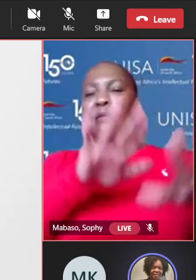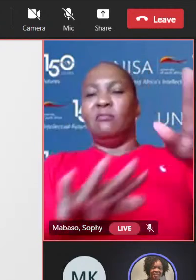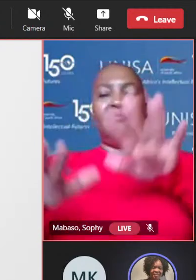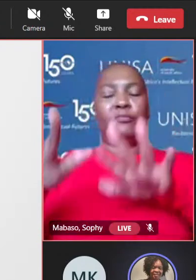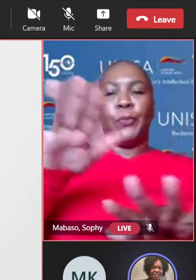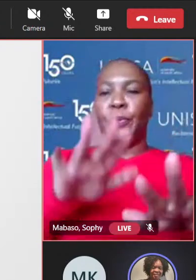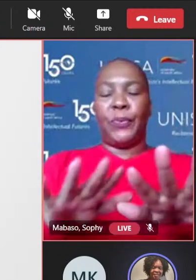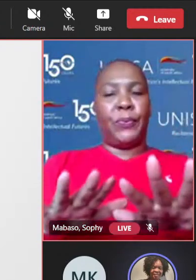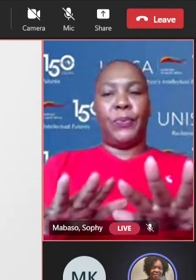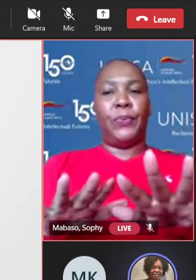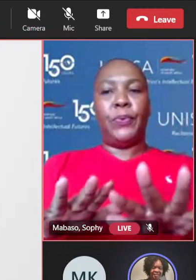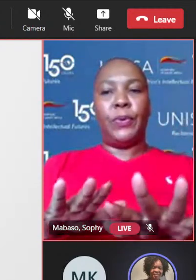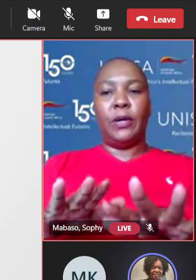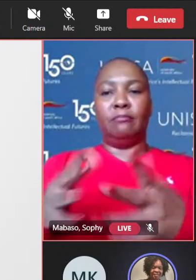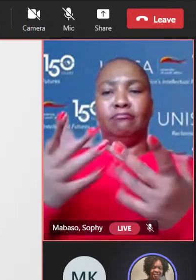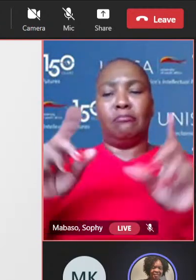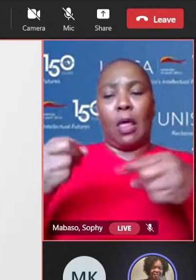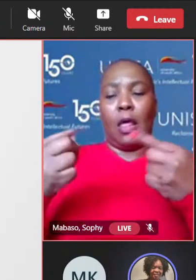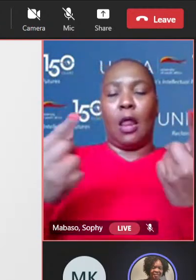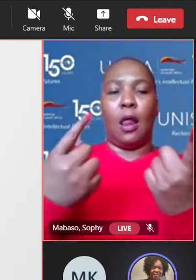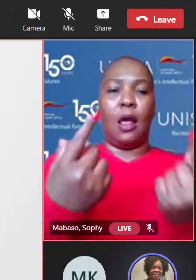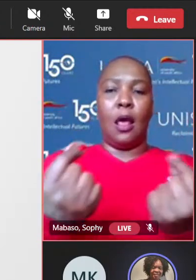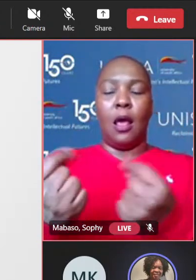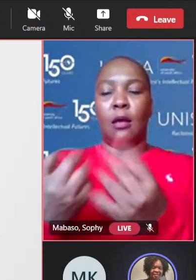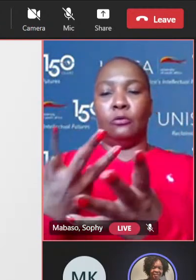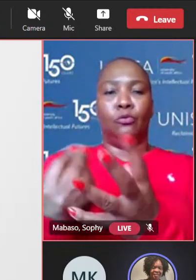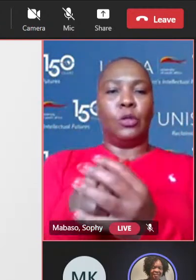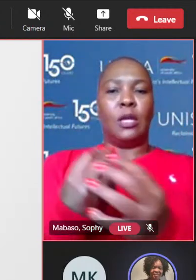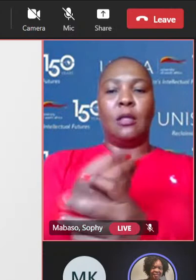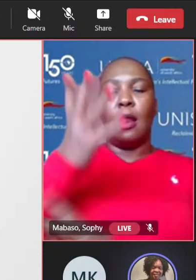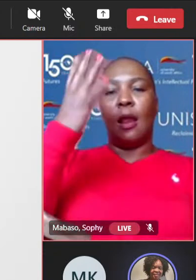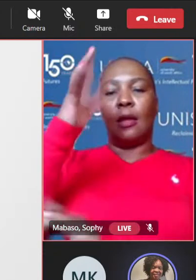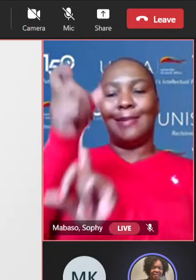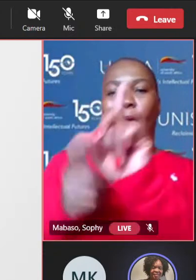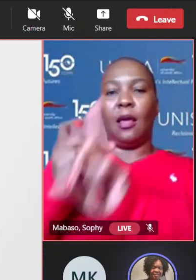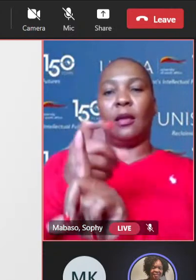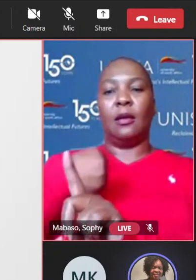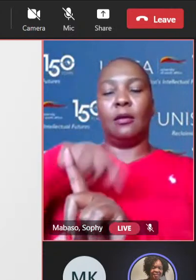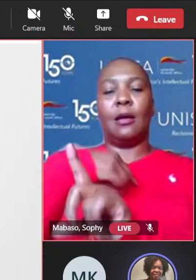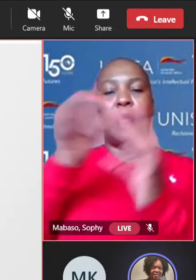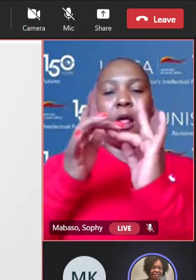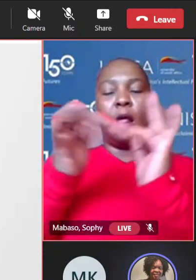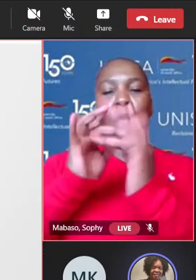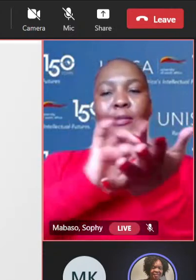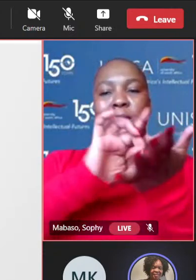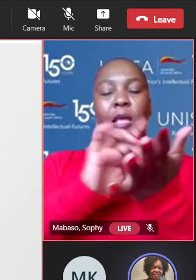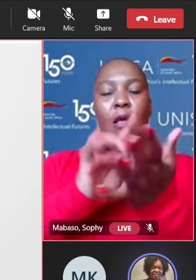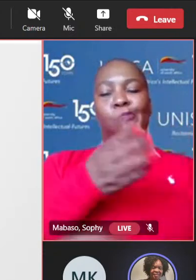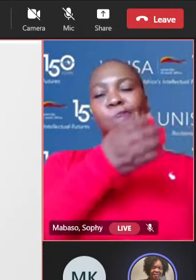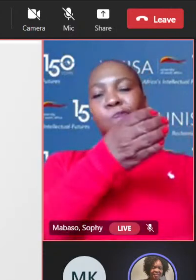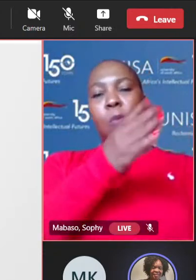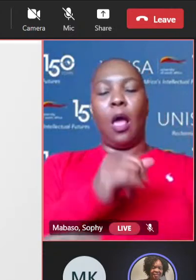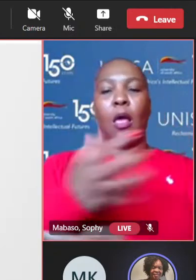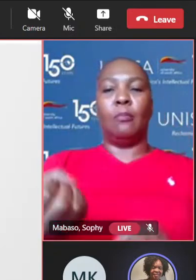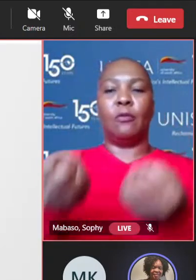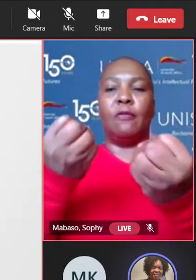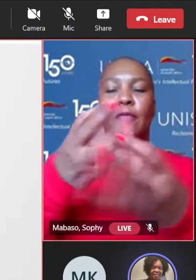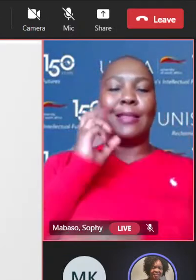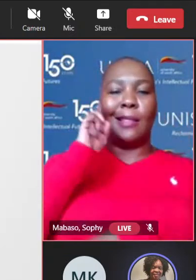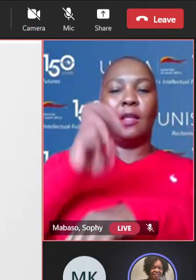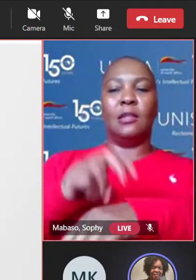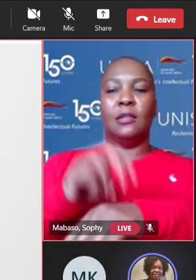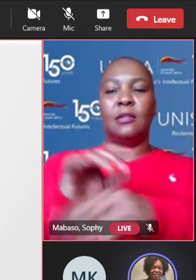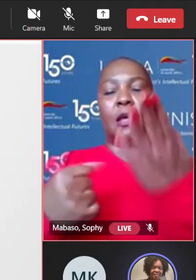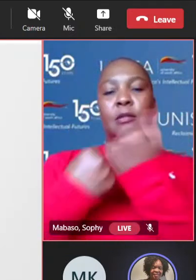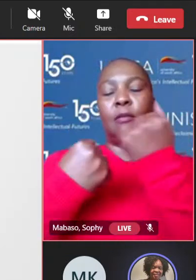to make it. As DSAA, together with the lecturers as well as our contact center, we are there to provide the necessary support for